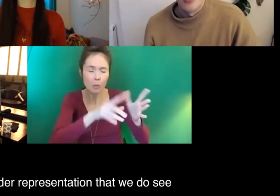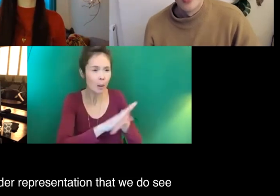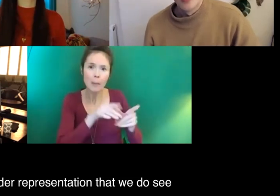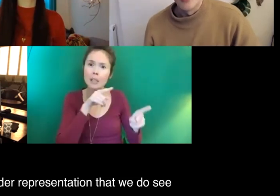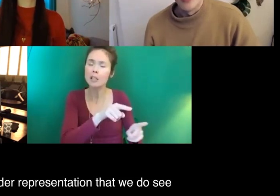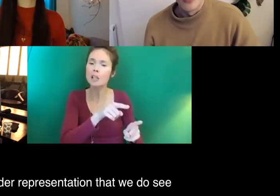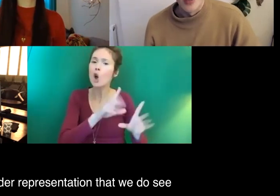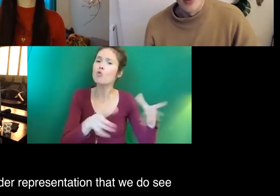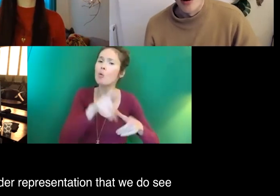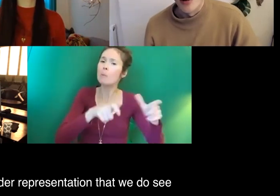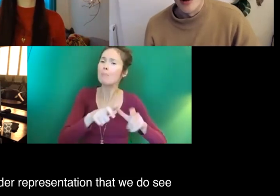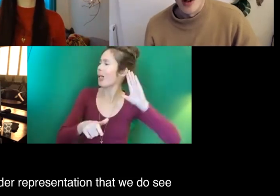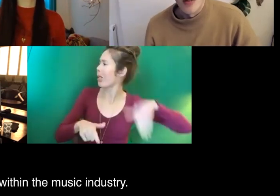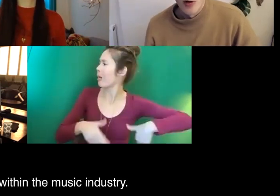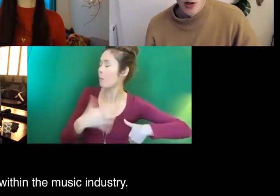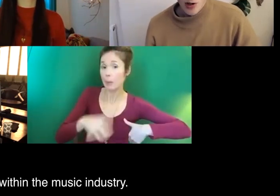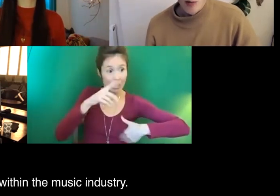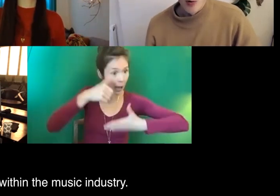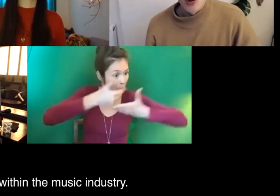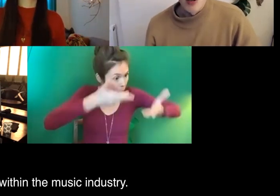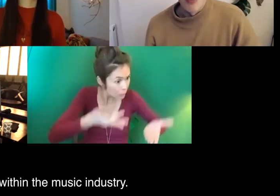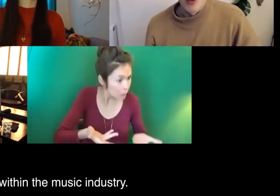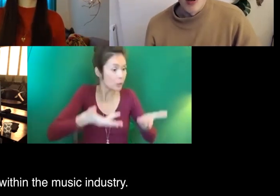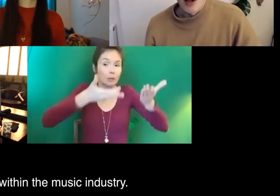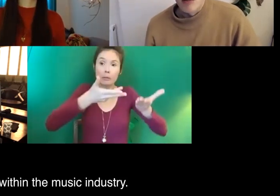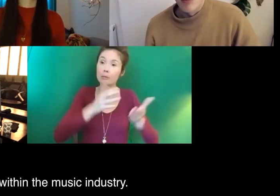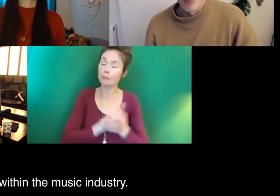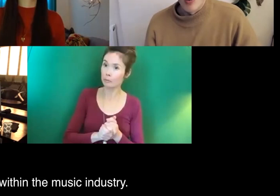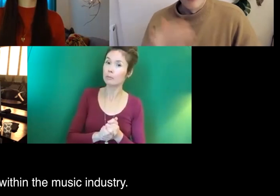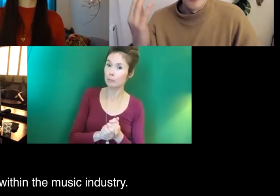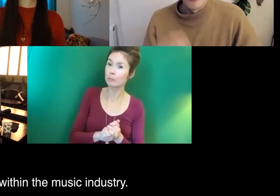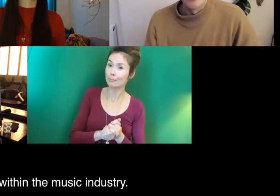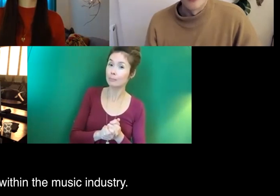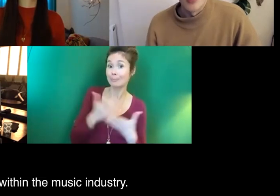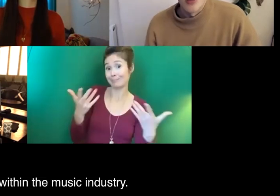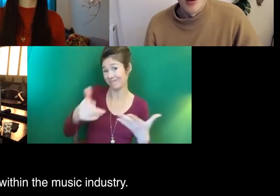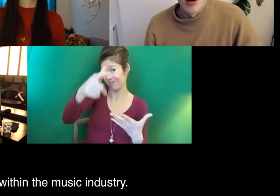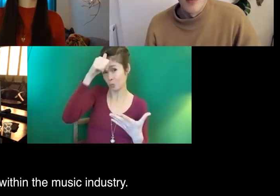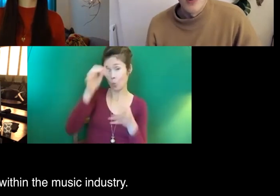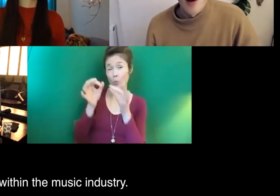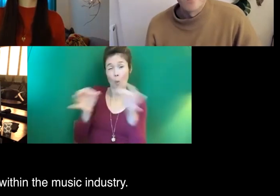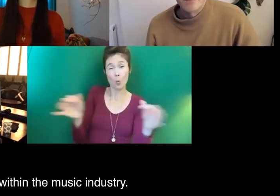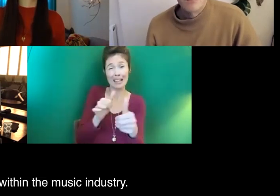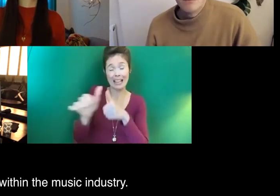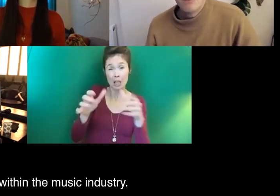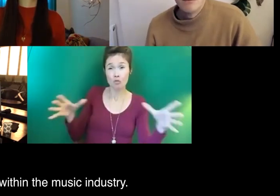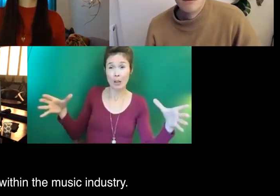that we do see on, you know, unfortunately within like the world of music industry.